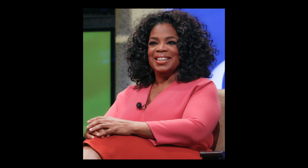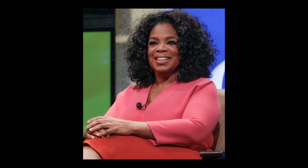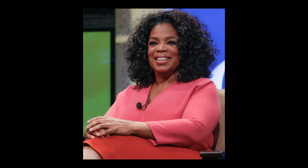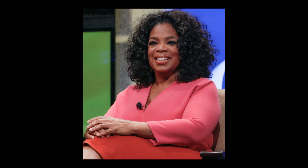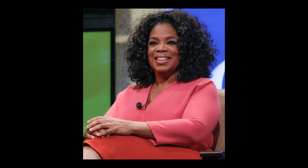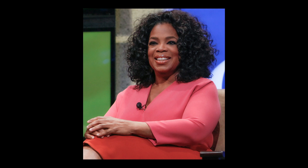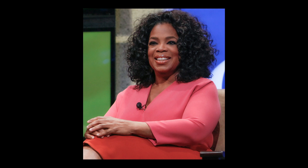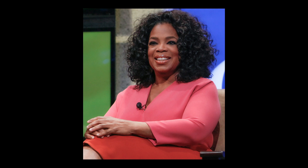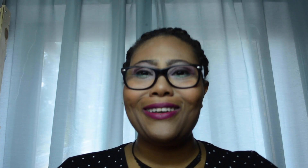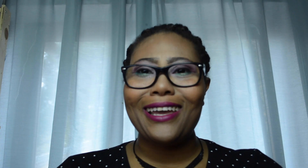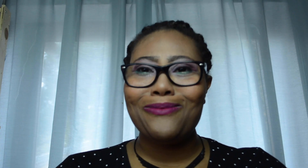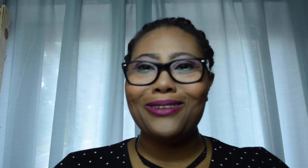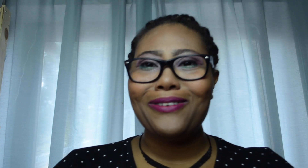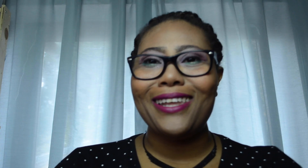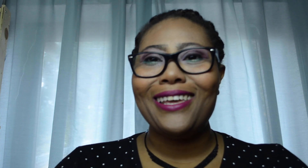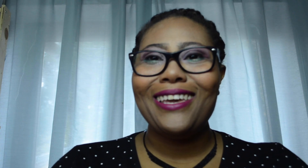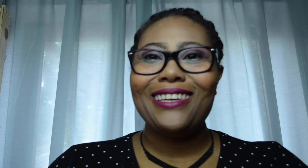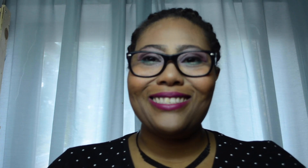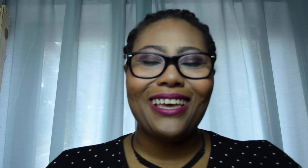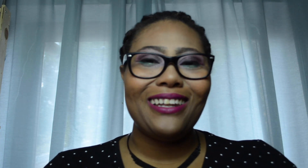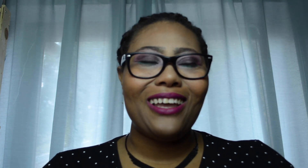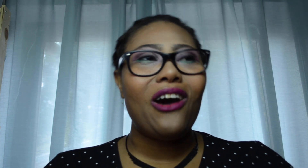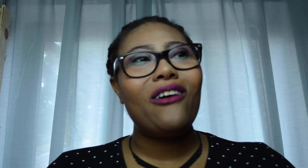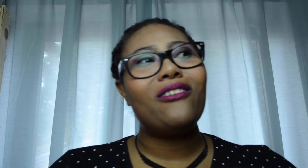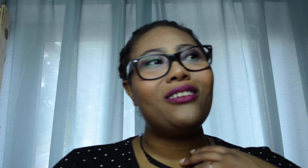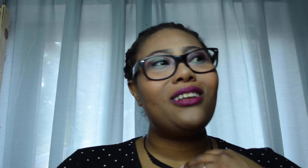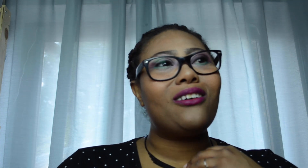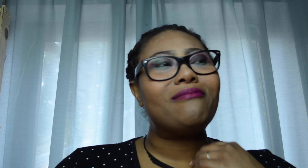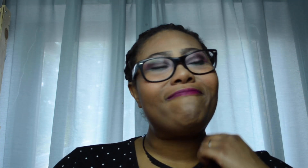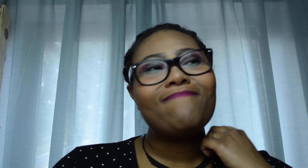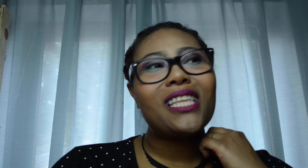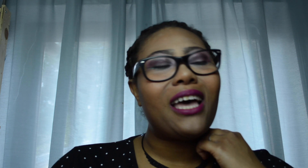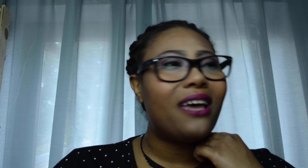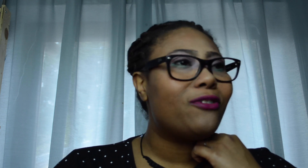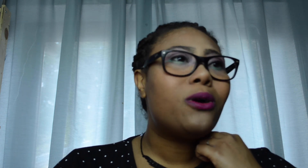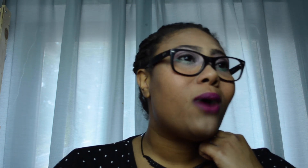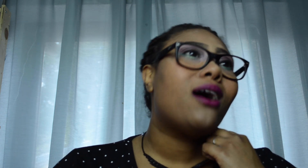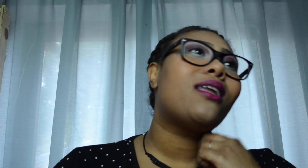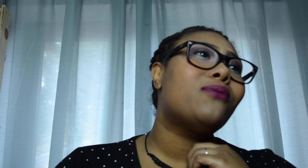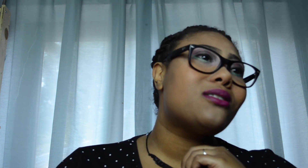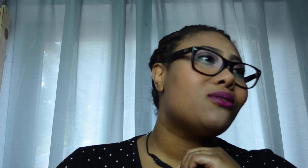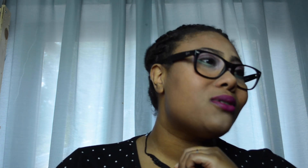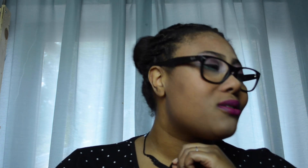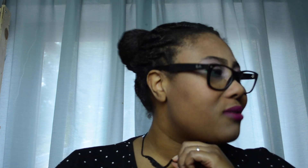know, I said, hey, how you been doing? He said, oh, you know,